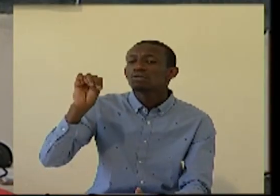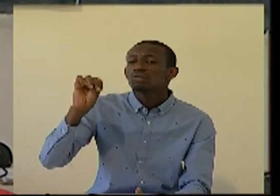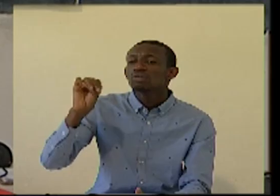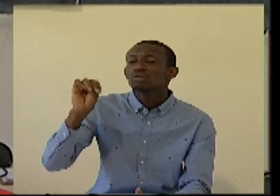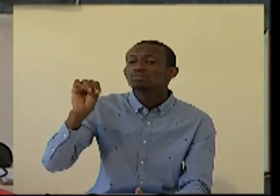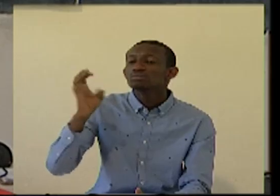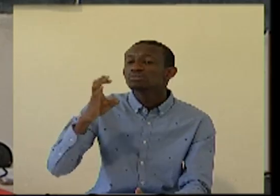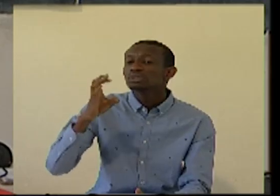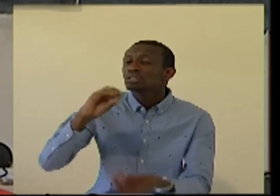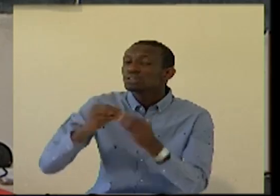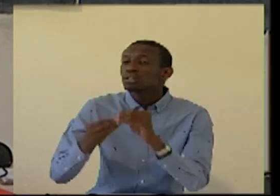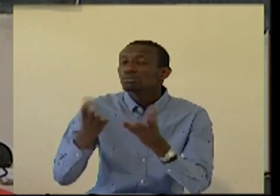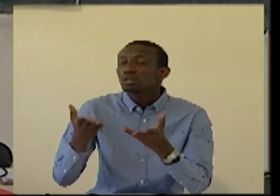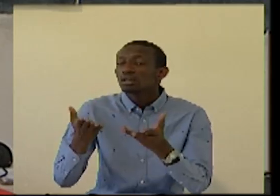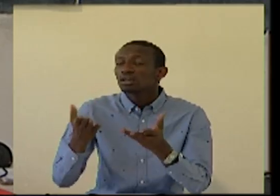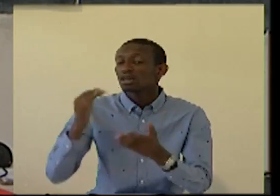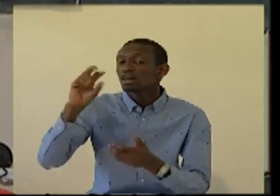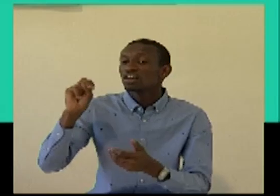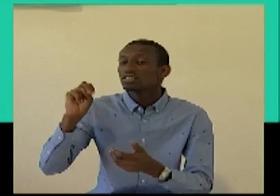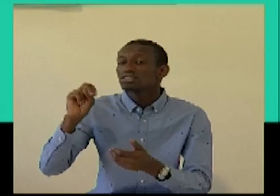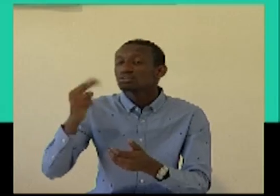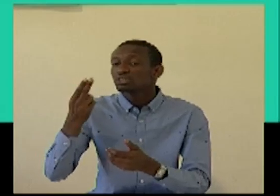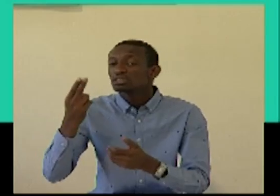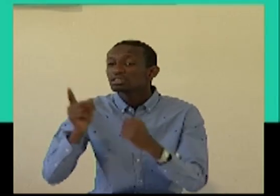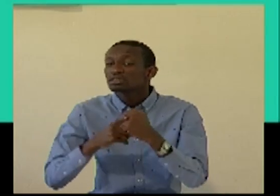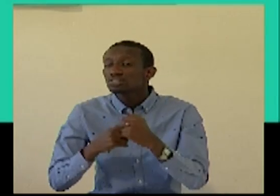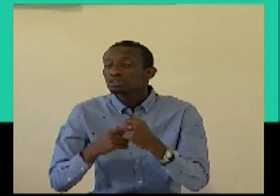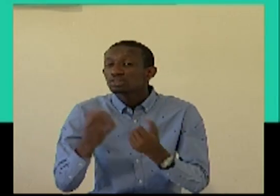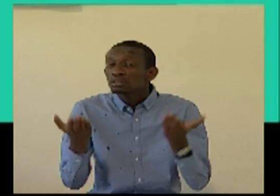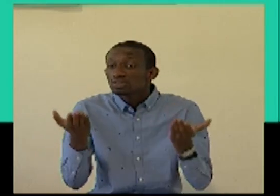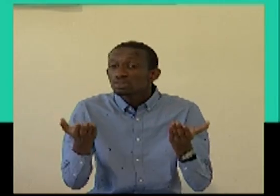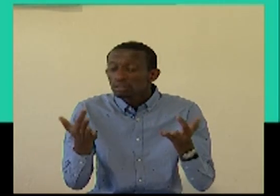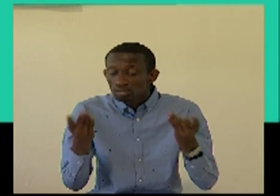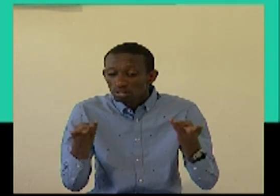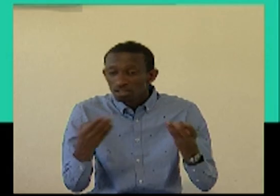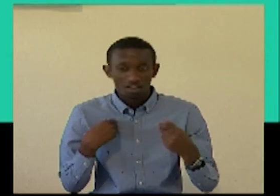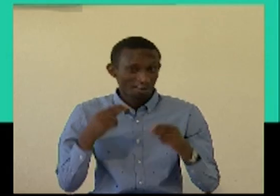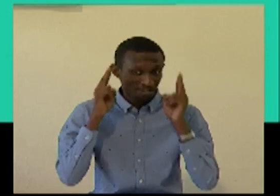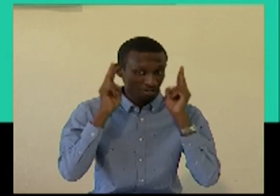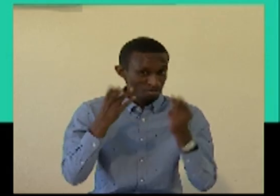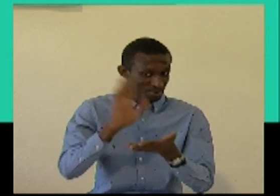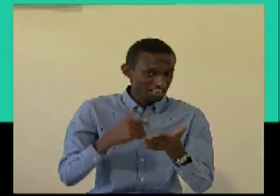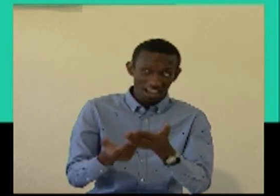iron? It is 26. And the mass number, I hope you have your periodic tables. The mass number